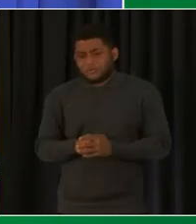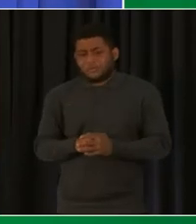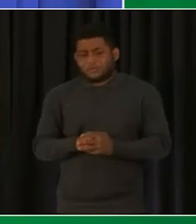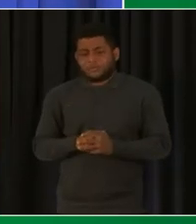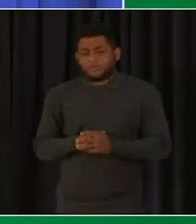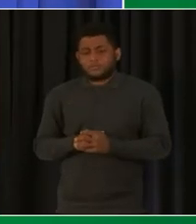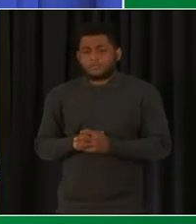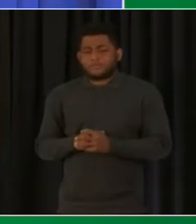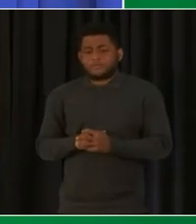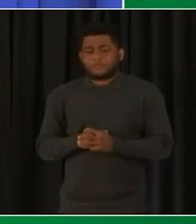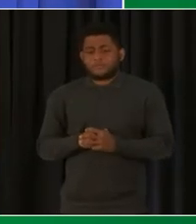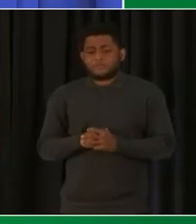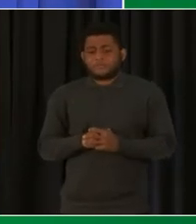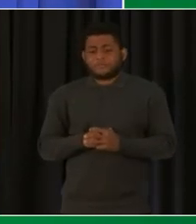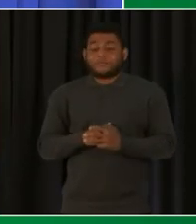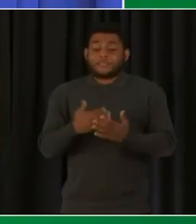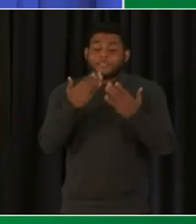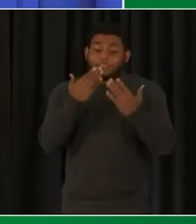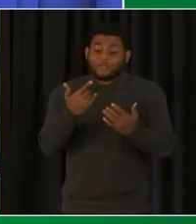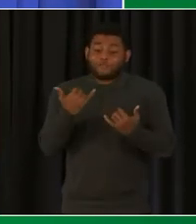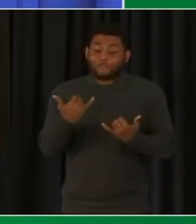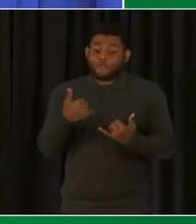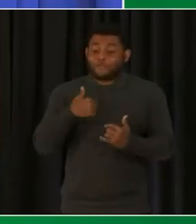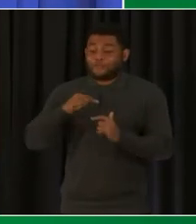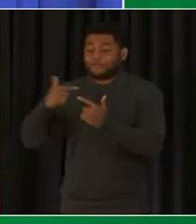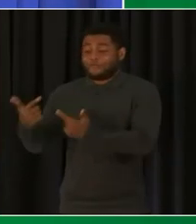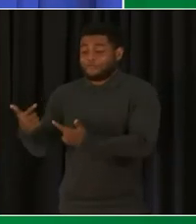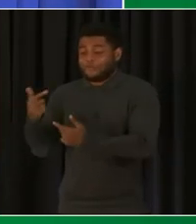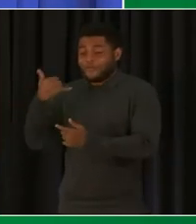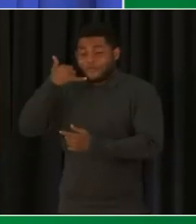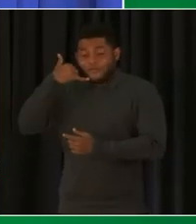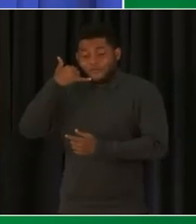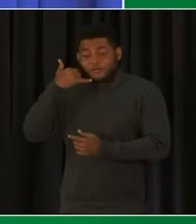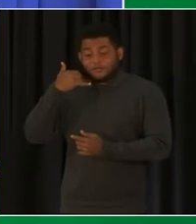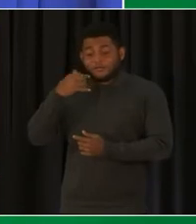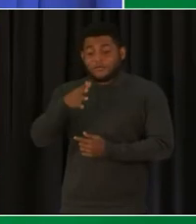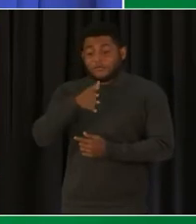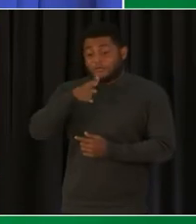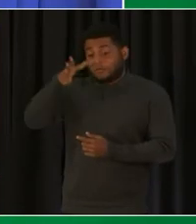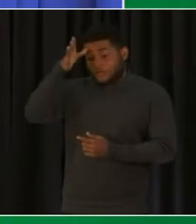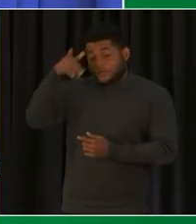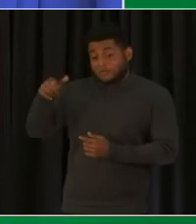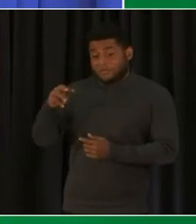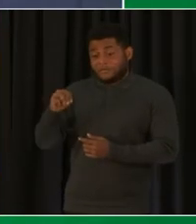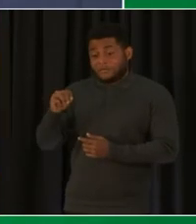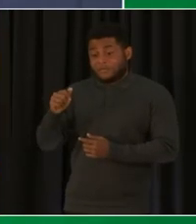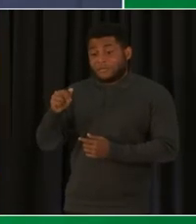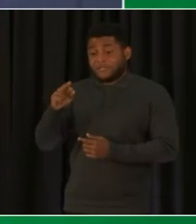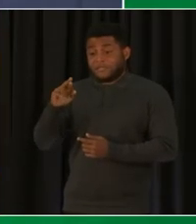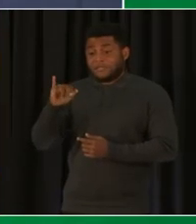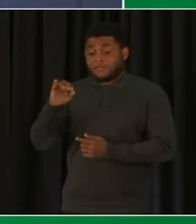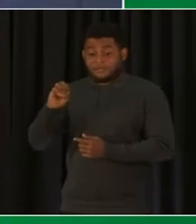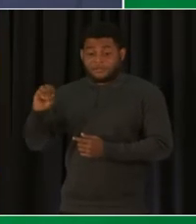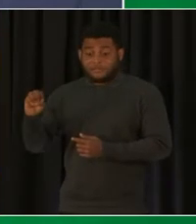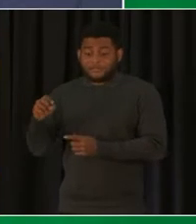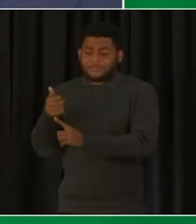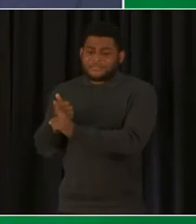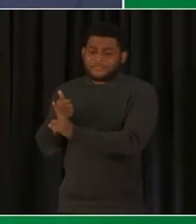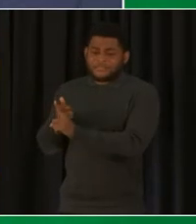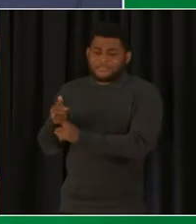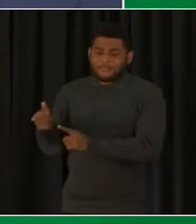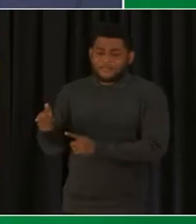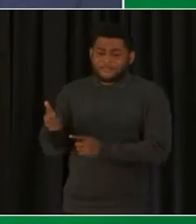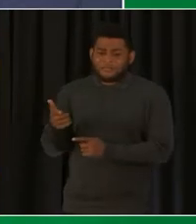Thank you. And we're going to go to our phone lines. We have a parent of a Marie Reed student. Kristen Santiago, your